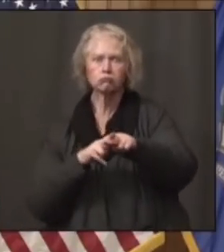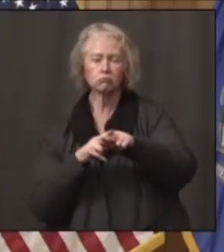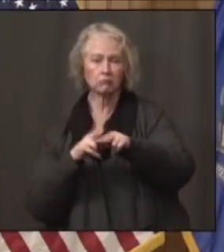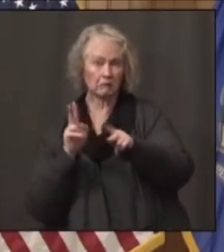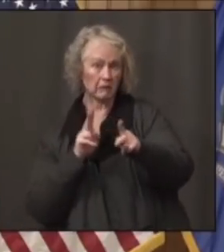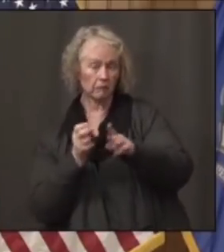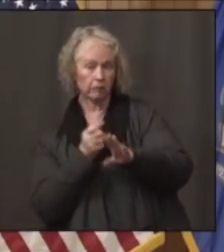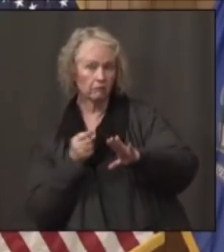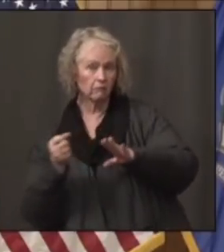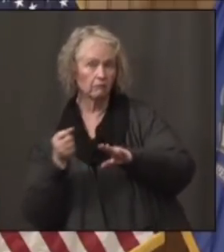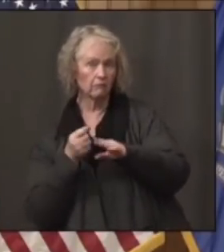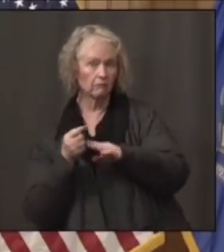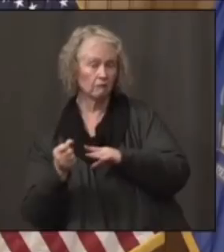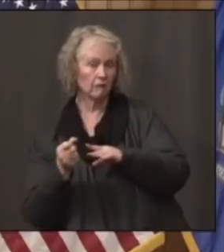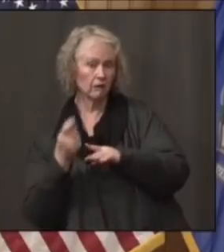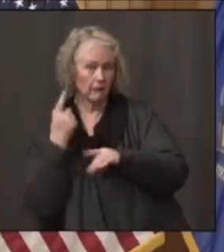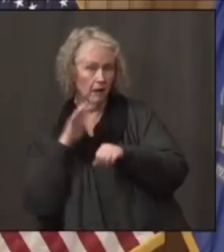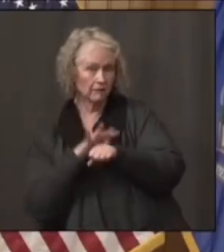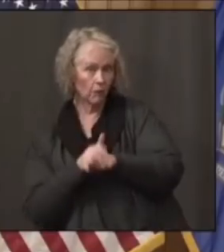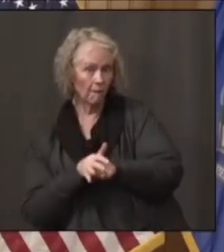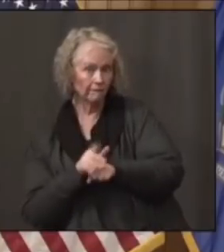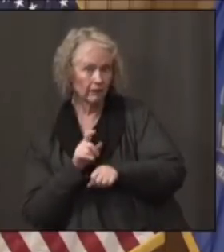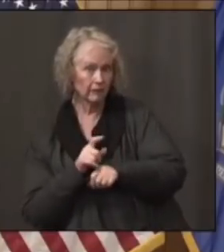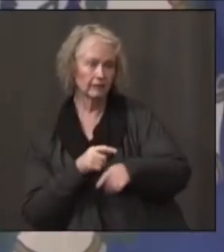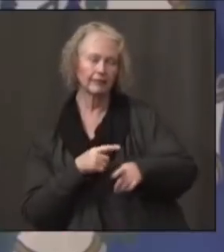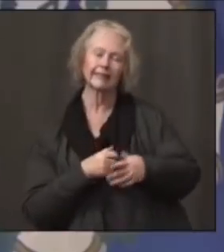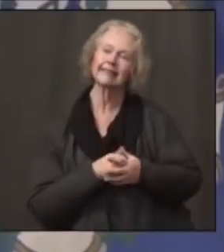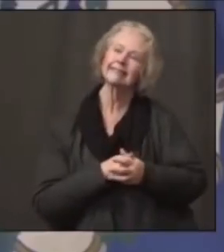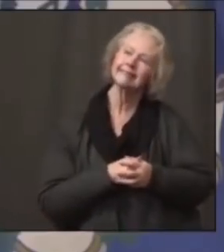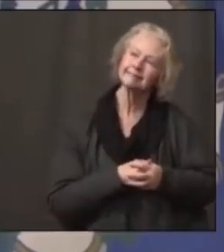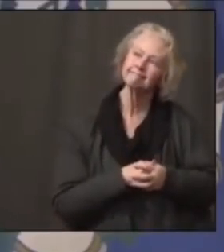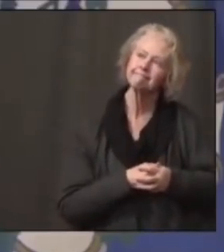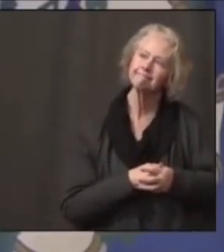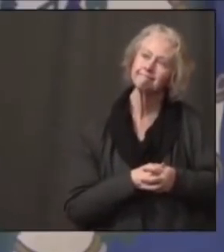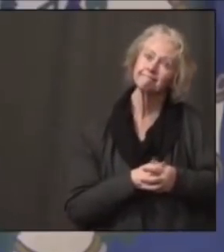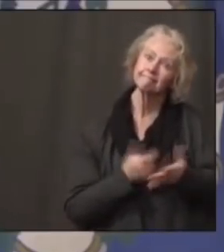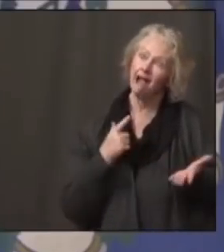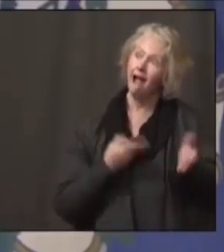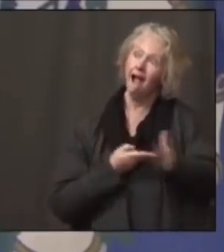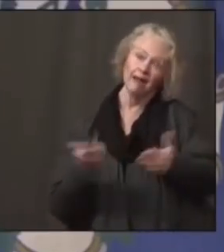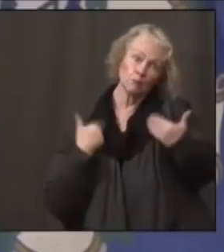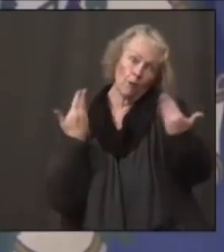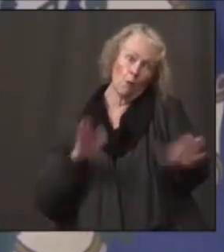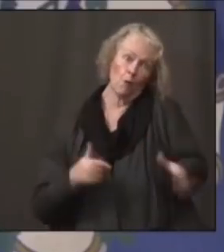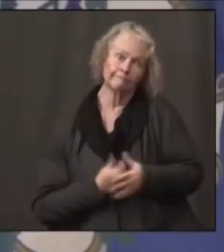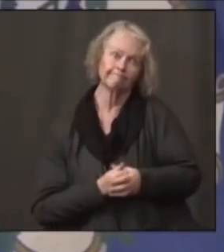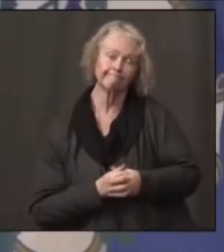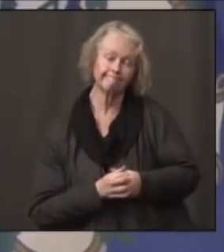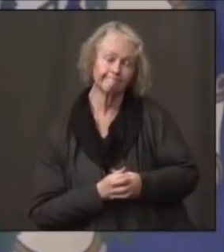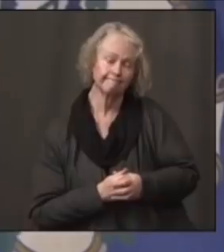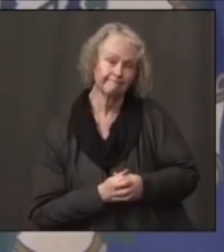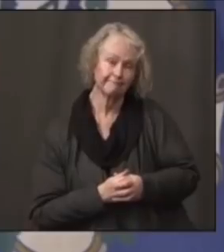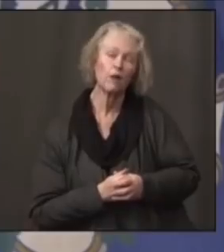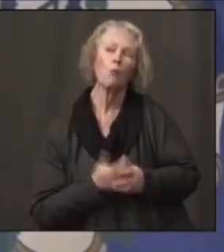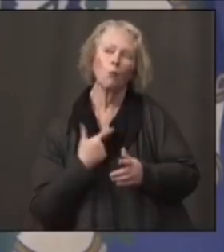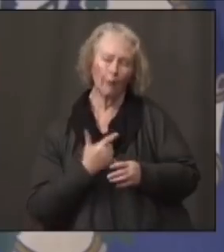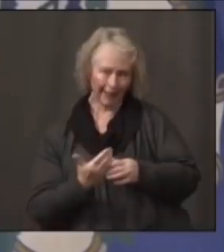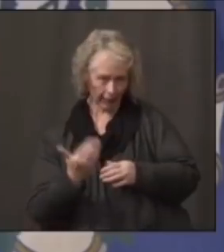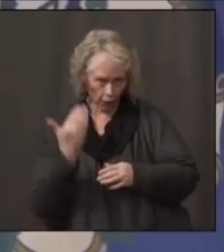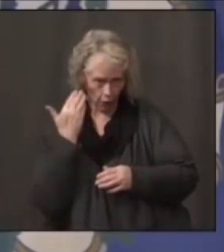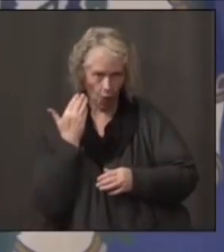in the coming weeks or months? Alex, to be blunt, we don't know. I mean, we do know